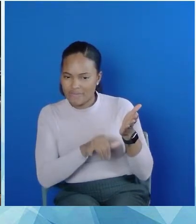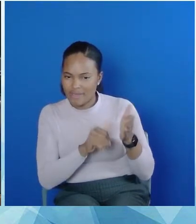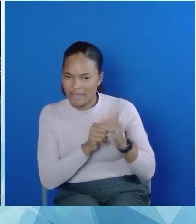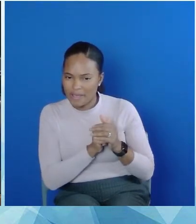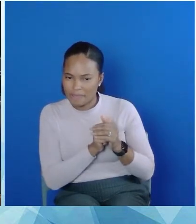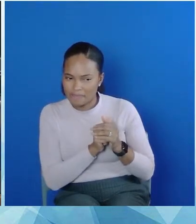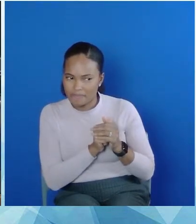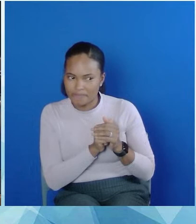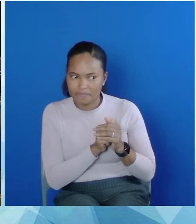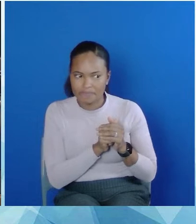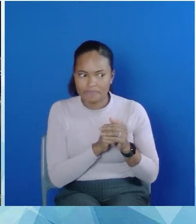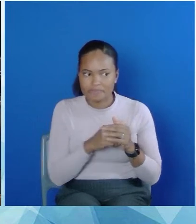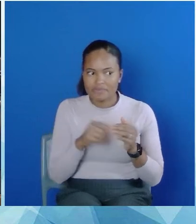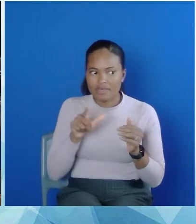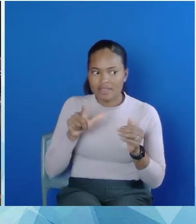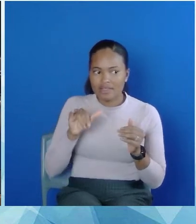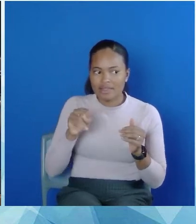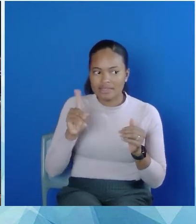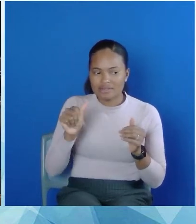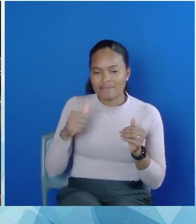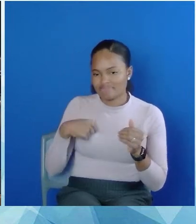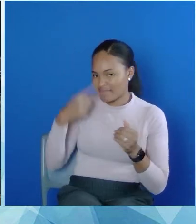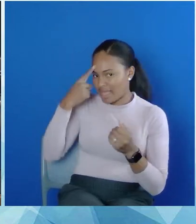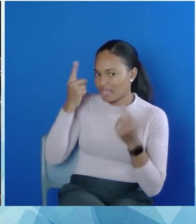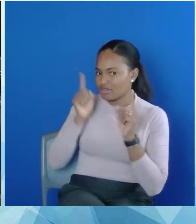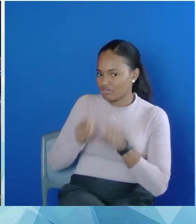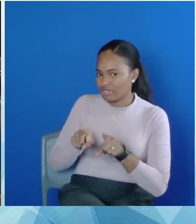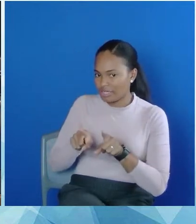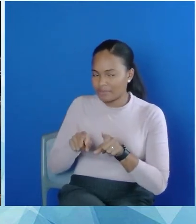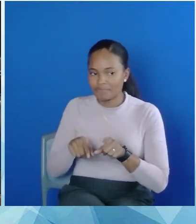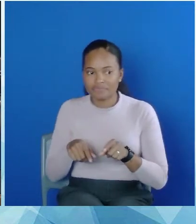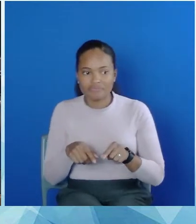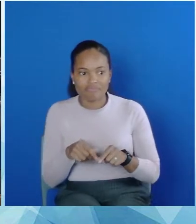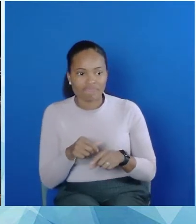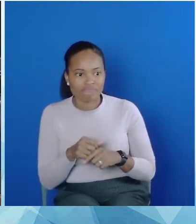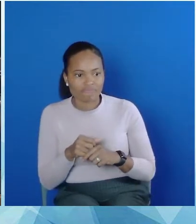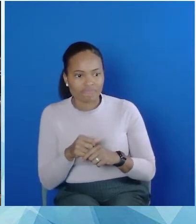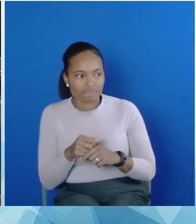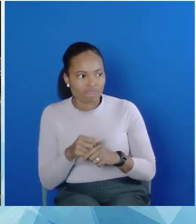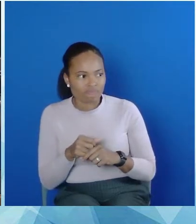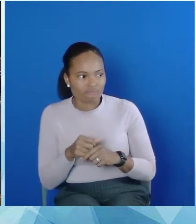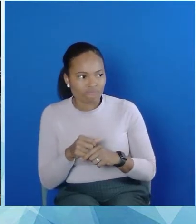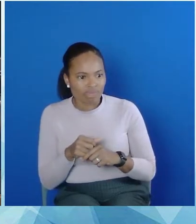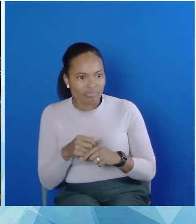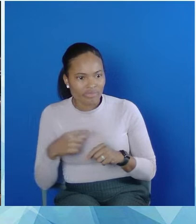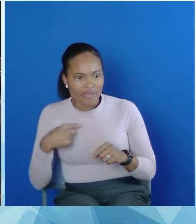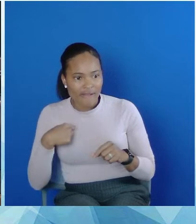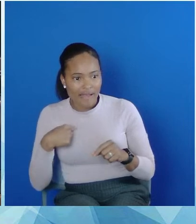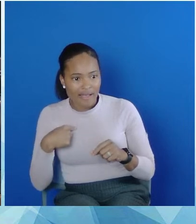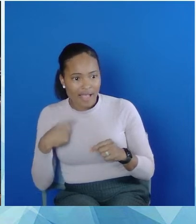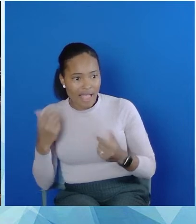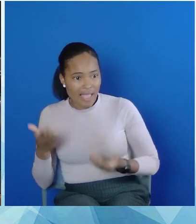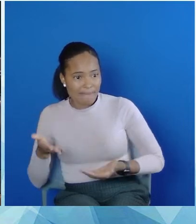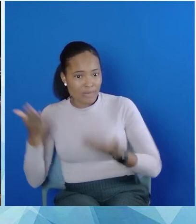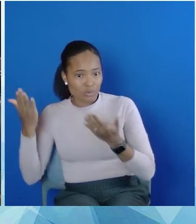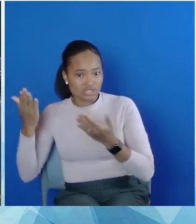Am I Yes, hearing I a agree motion on to that, table Lynn. Yeah. I am. You are hearing it loud and clear. I motion to